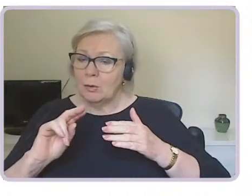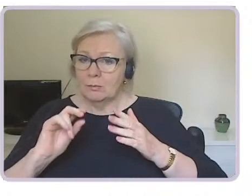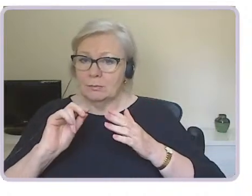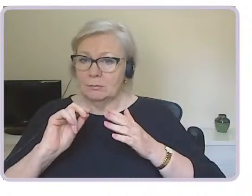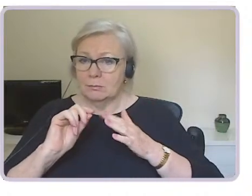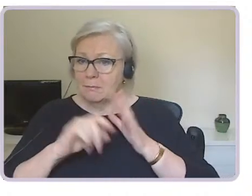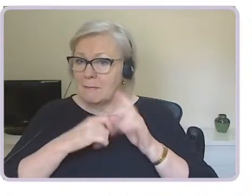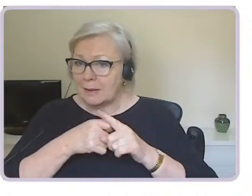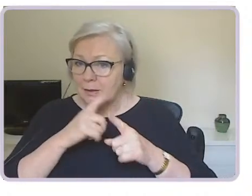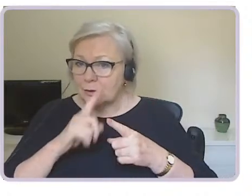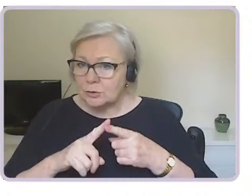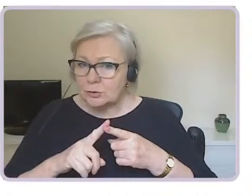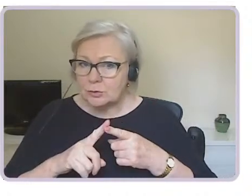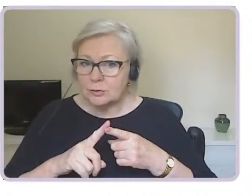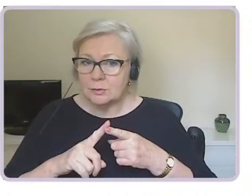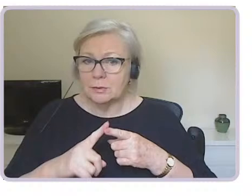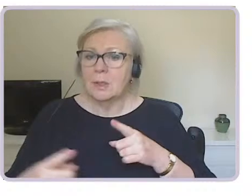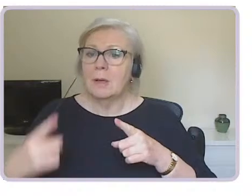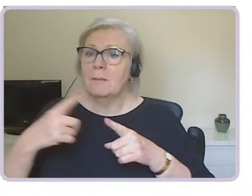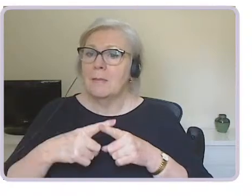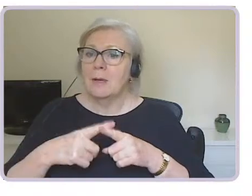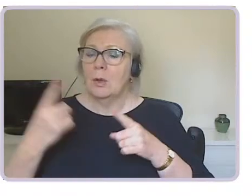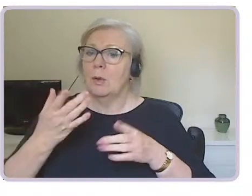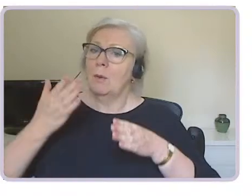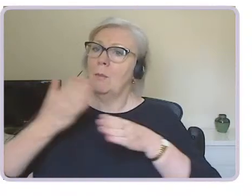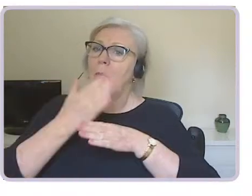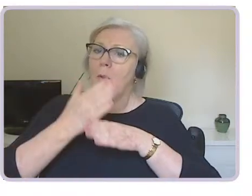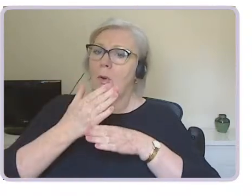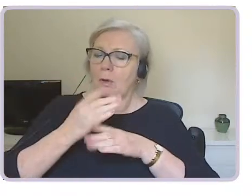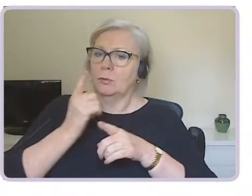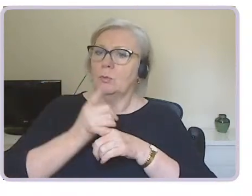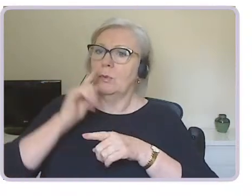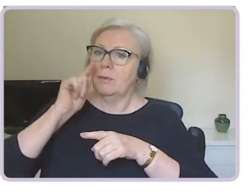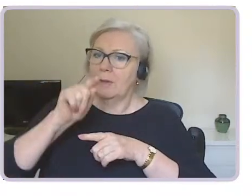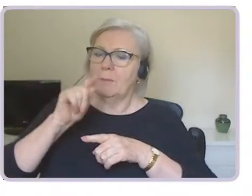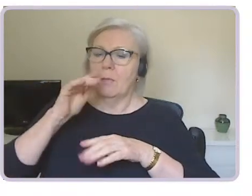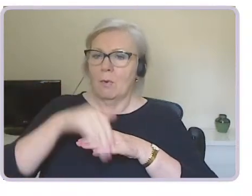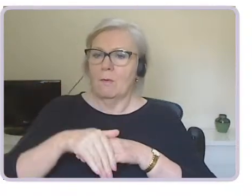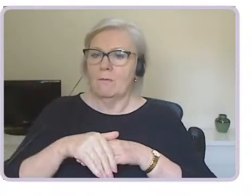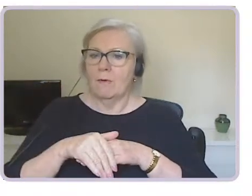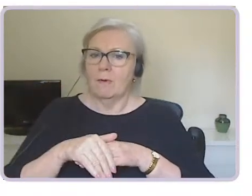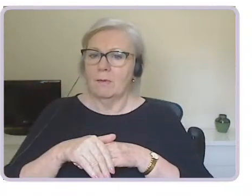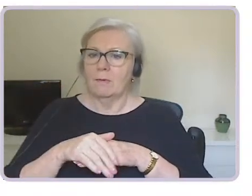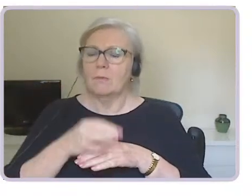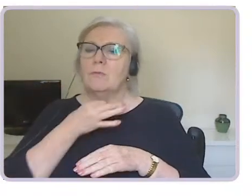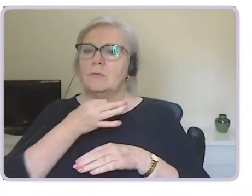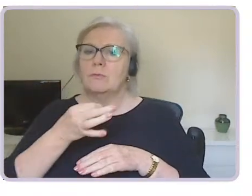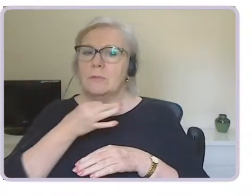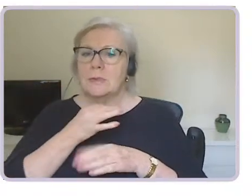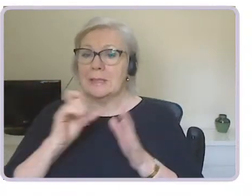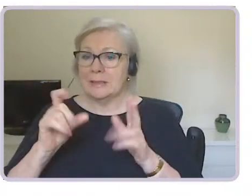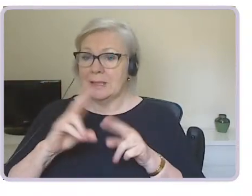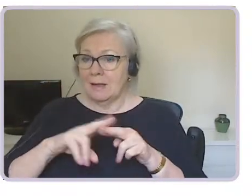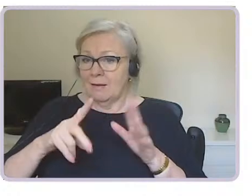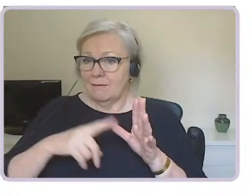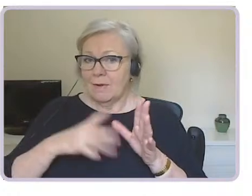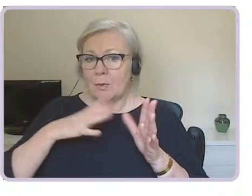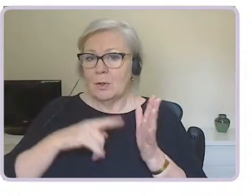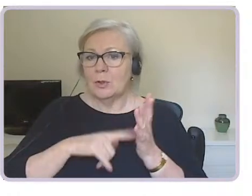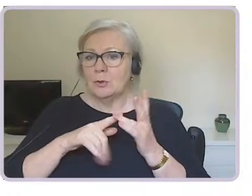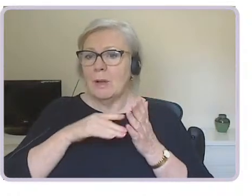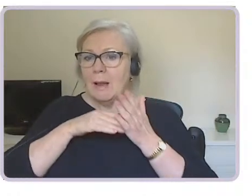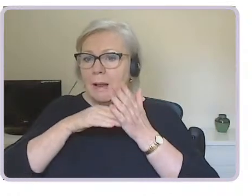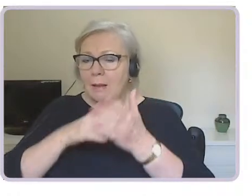their employer about bushfire risk. So CFA just wants to help arm people